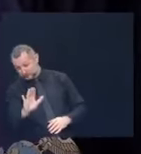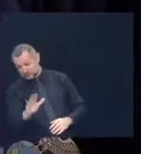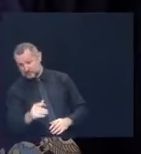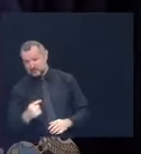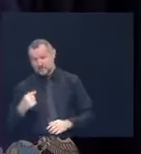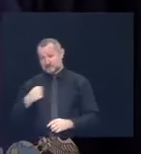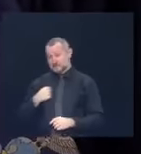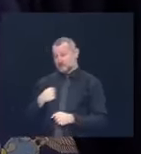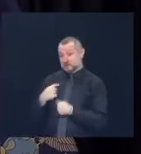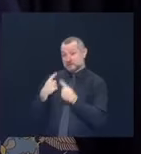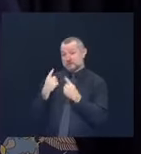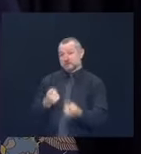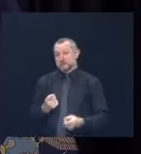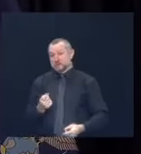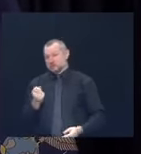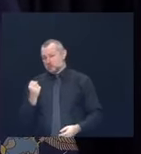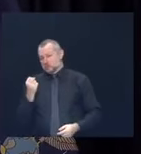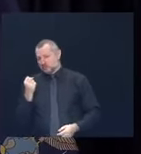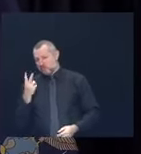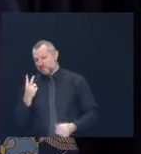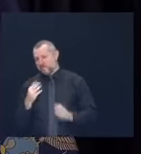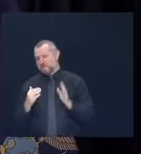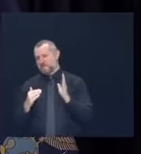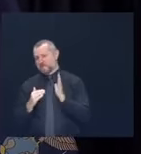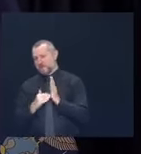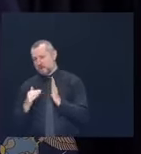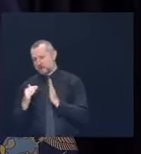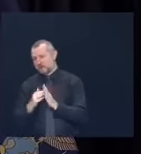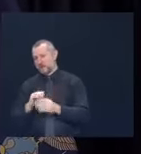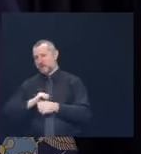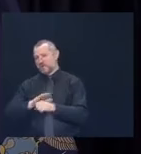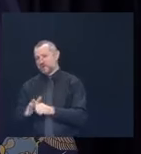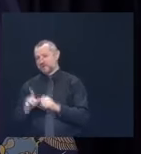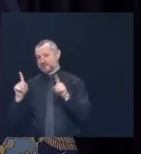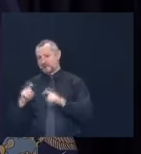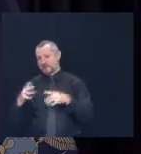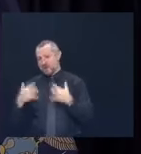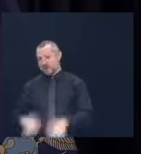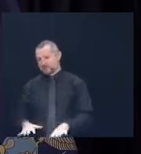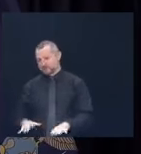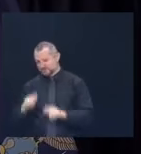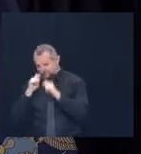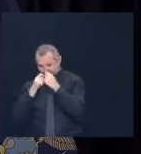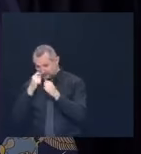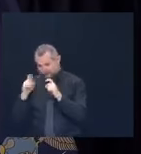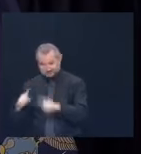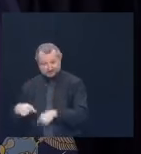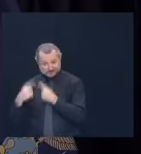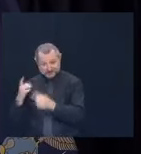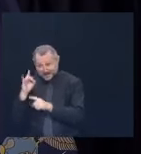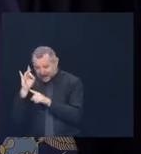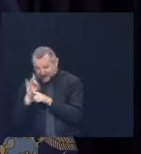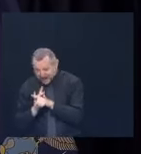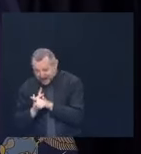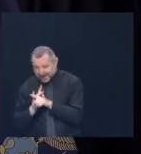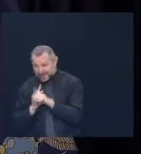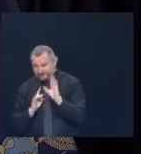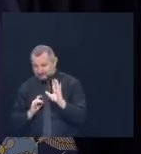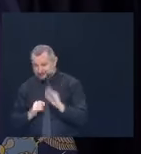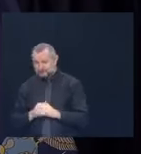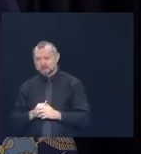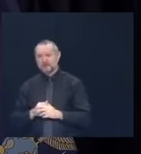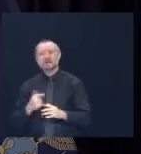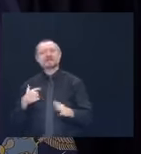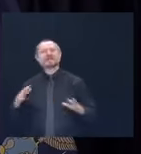12 million COVID tests to date over 8 months, moving heaven and